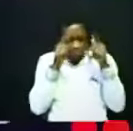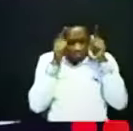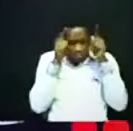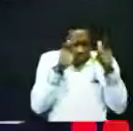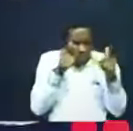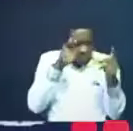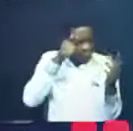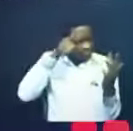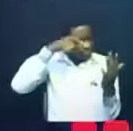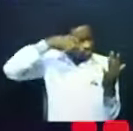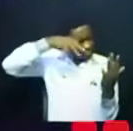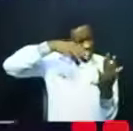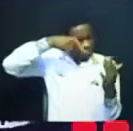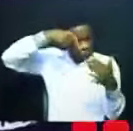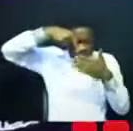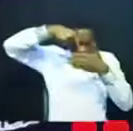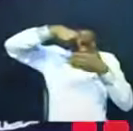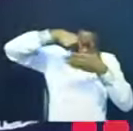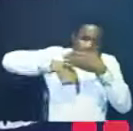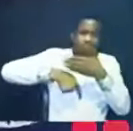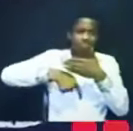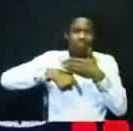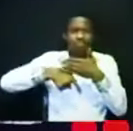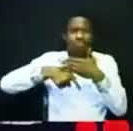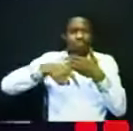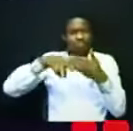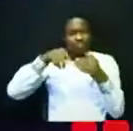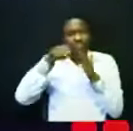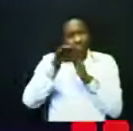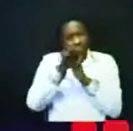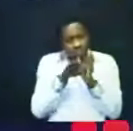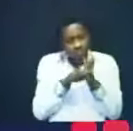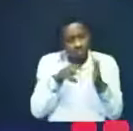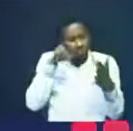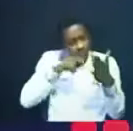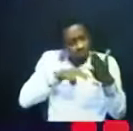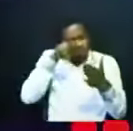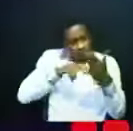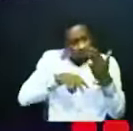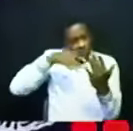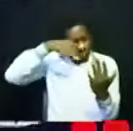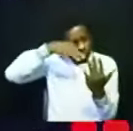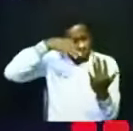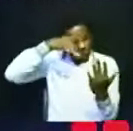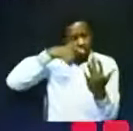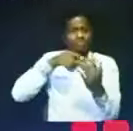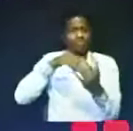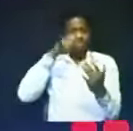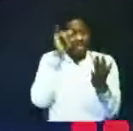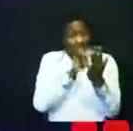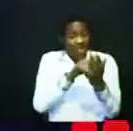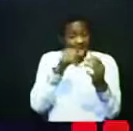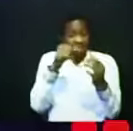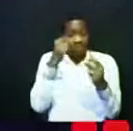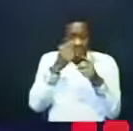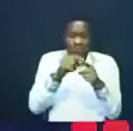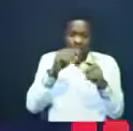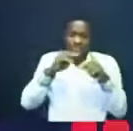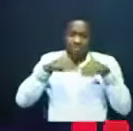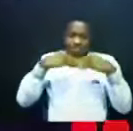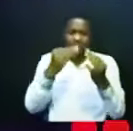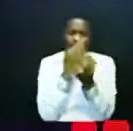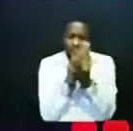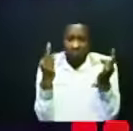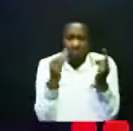Intently. He looks intently into the word that gives freedom. And continues in